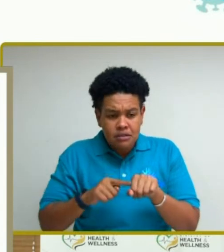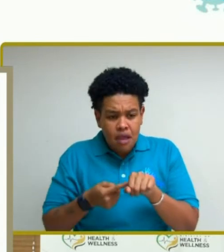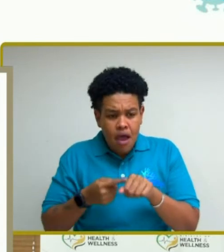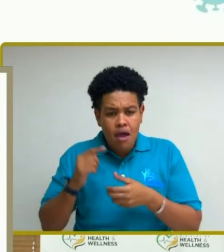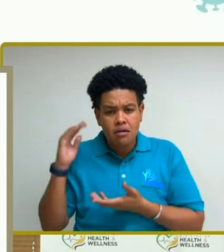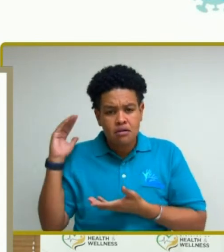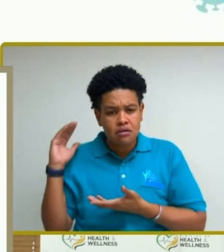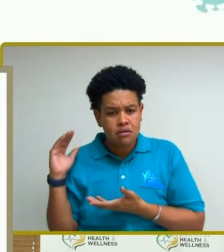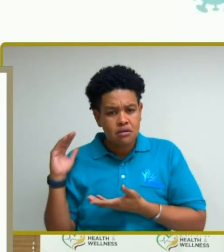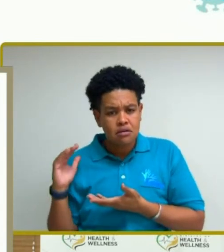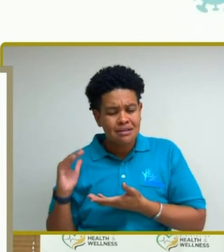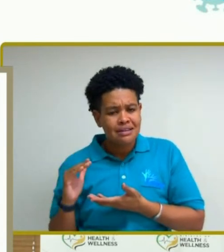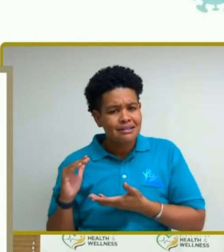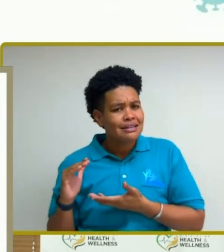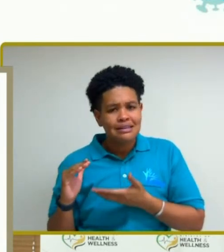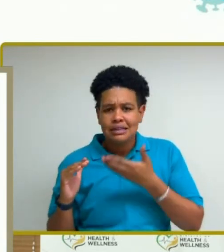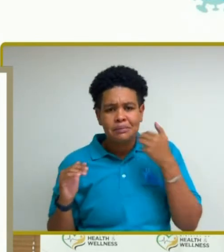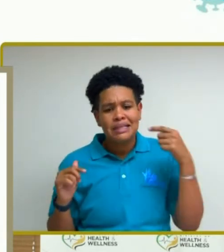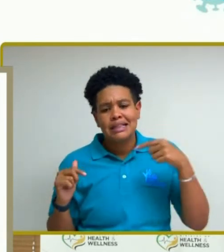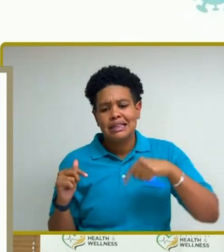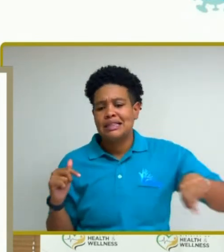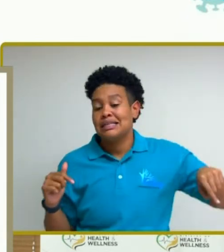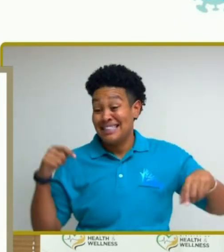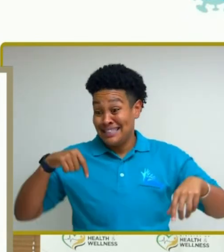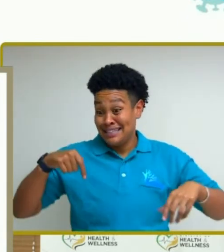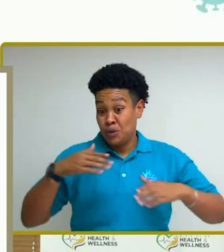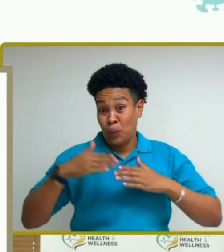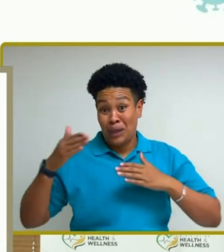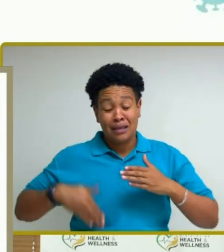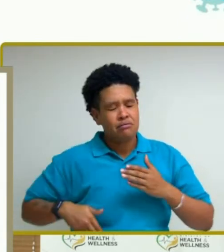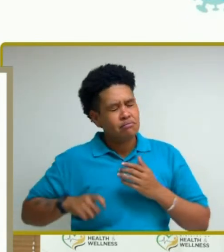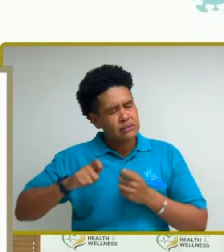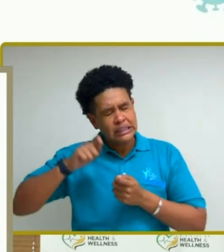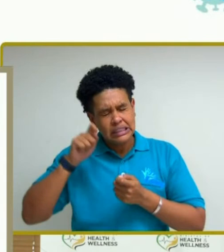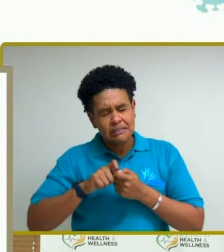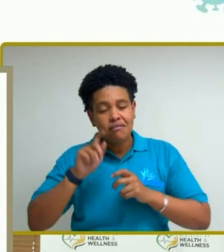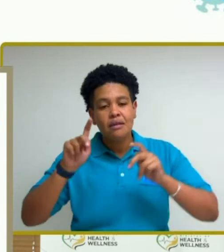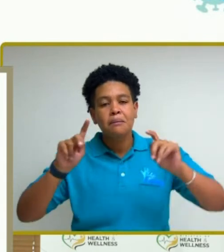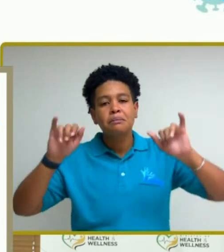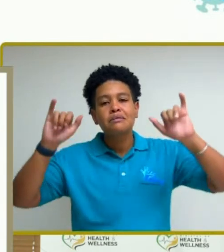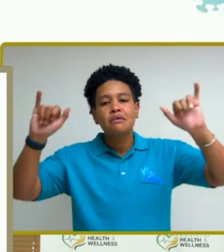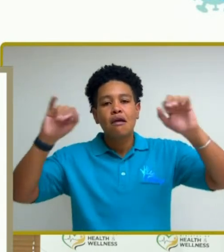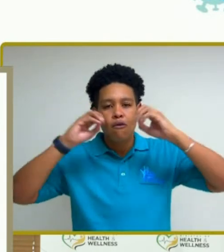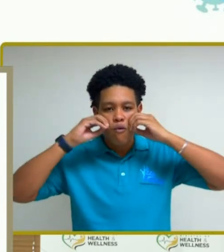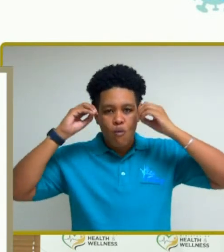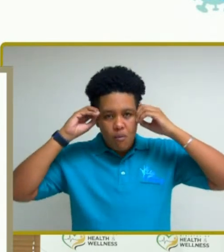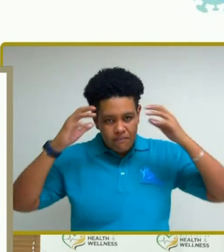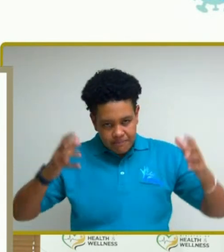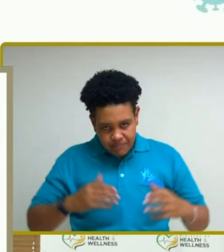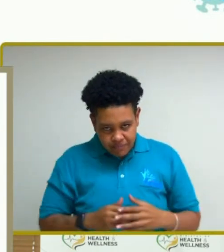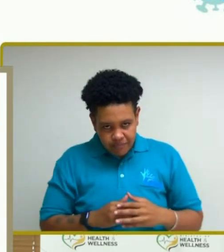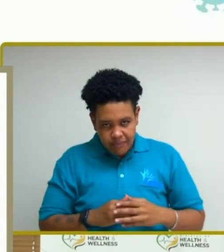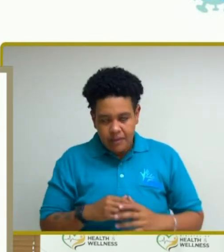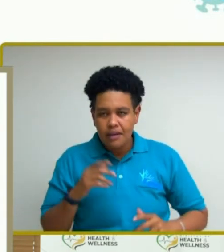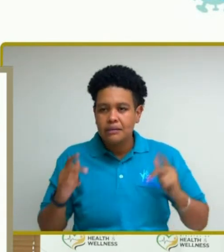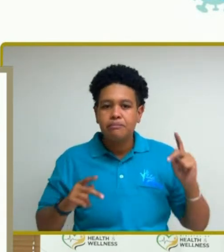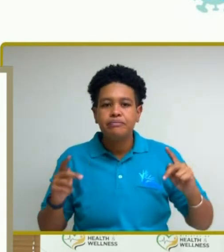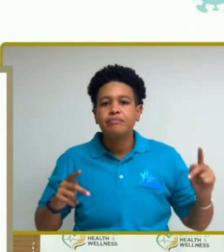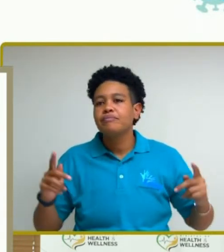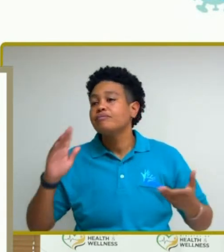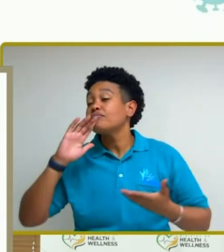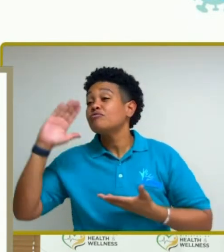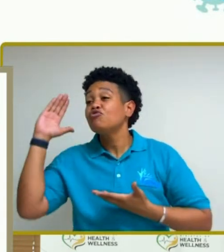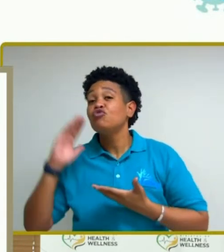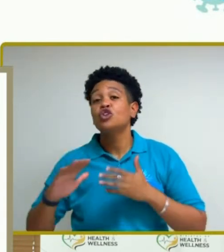down, that this weekend in particular, people stay at home, people